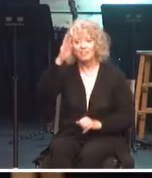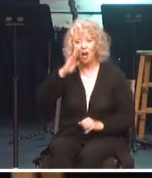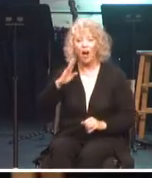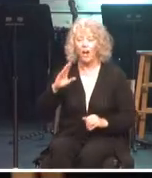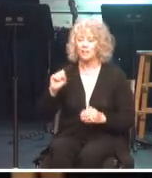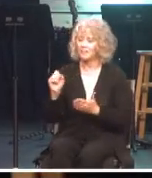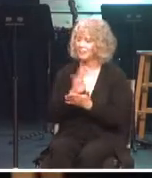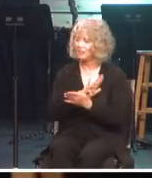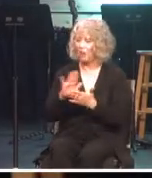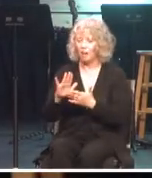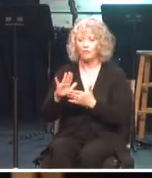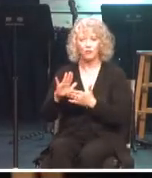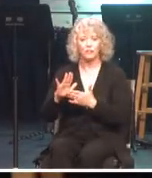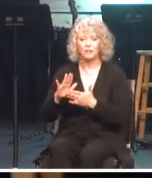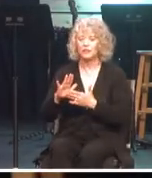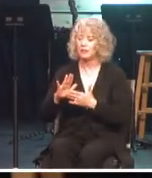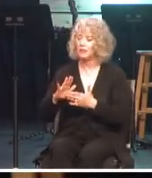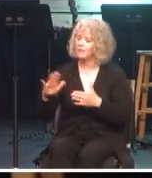undeserved mercy